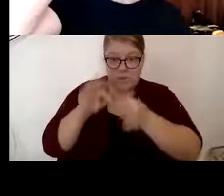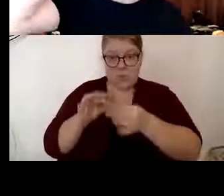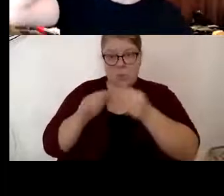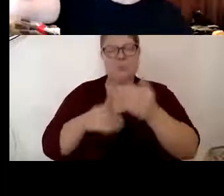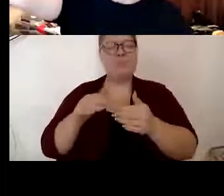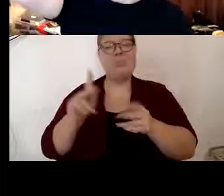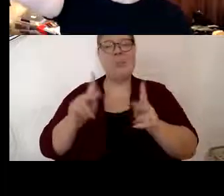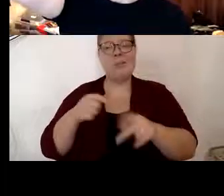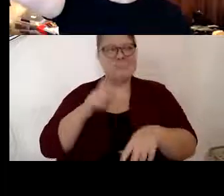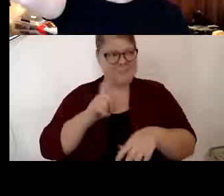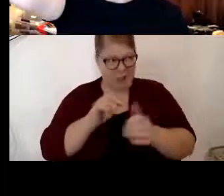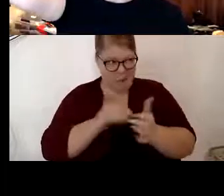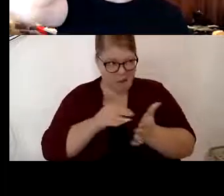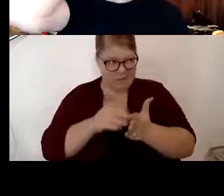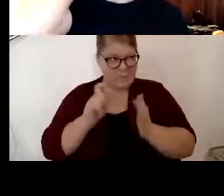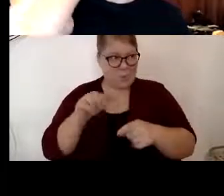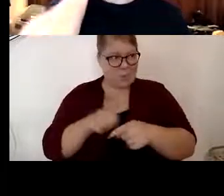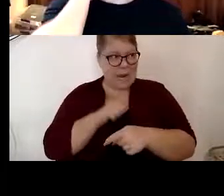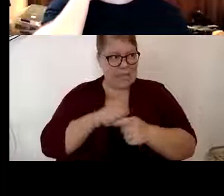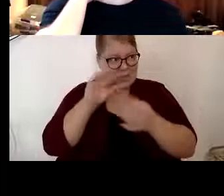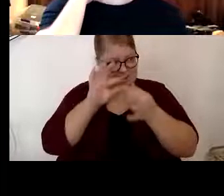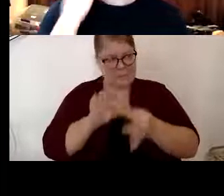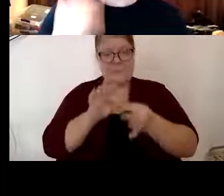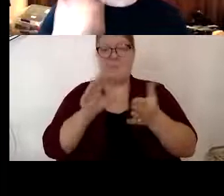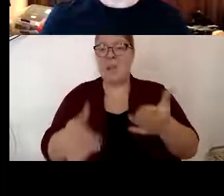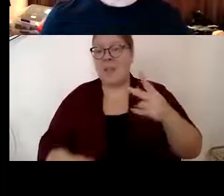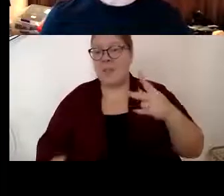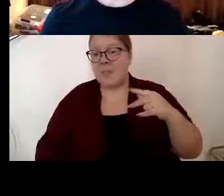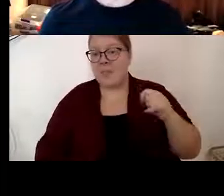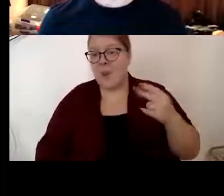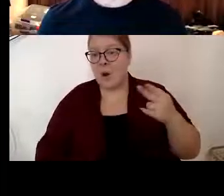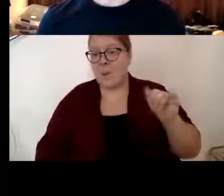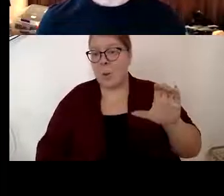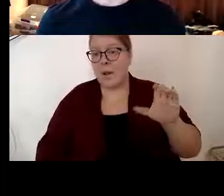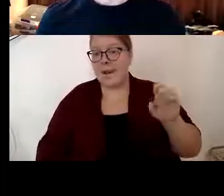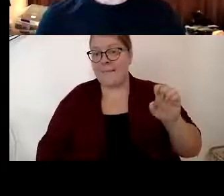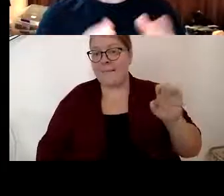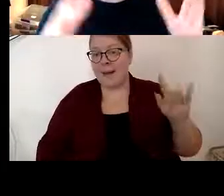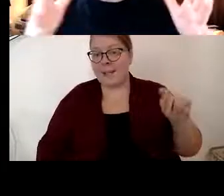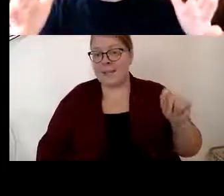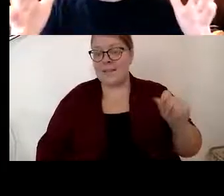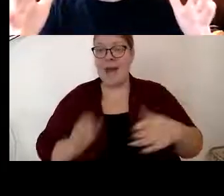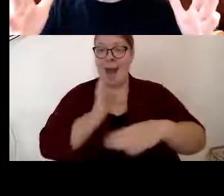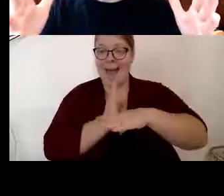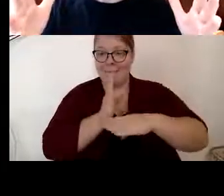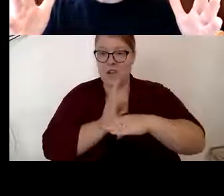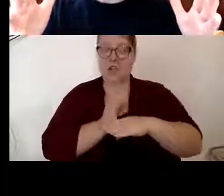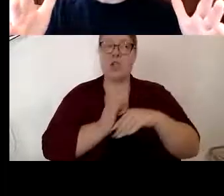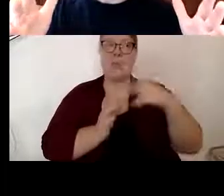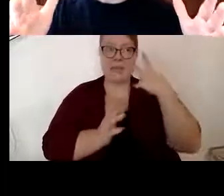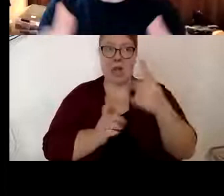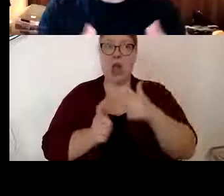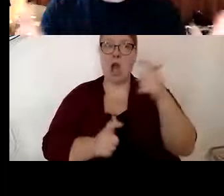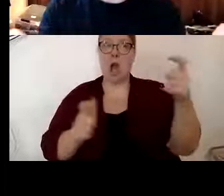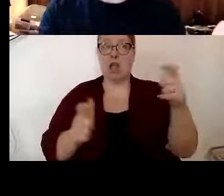I practice? So if you want to look at therapeutic effects of mindfulness, on average, when we see the large effect sizes